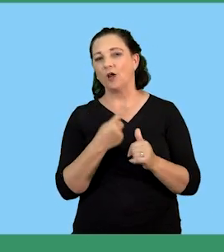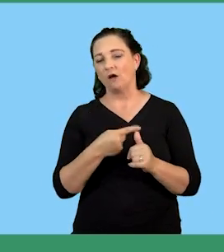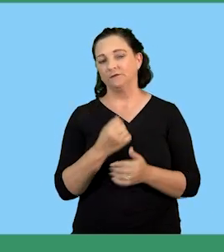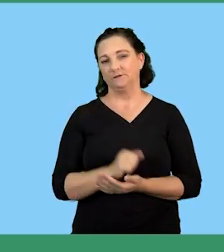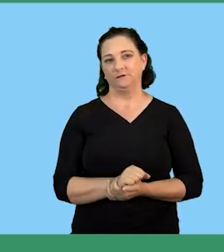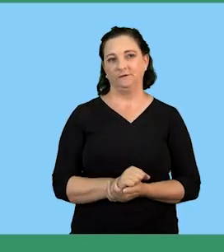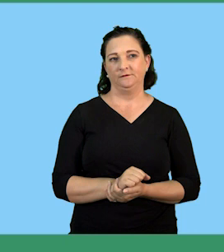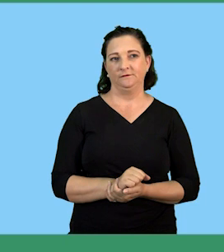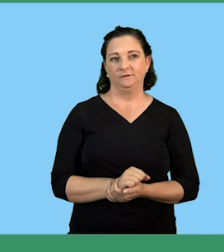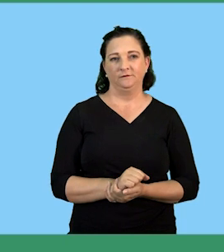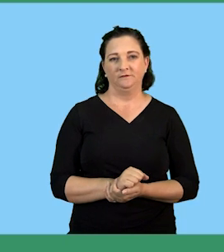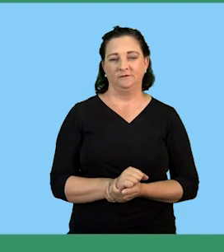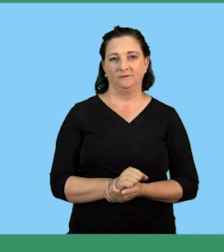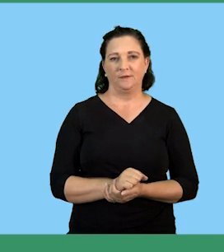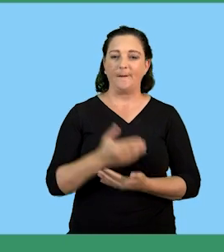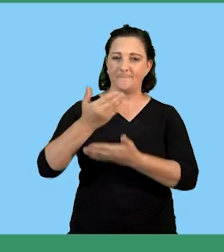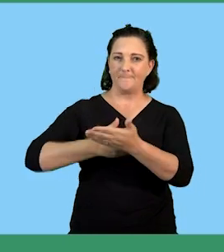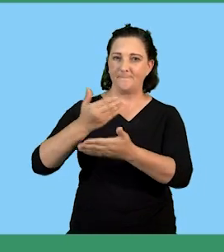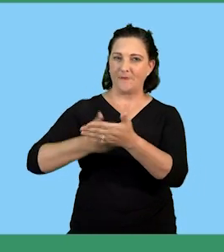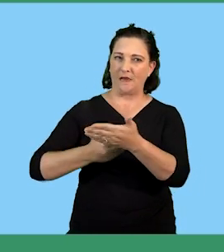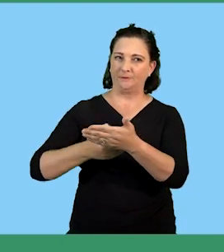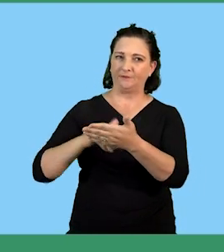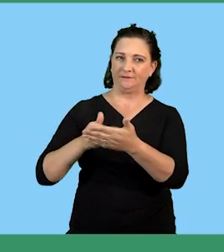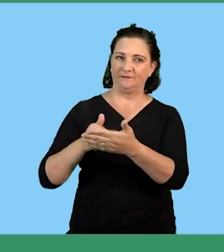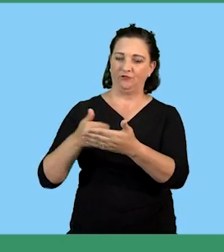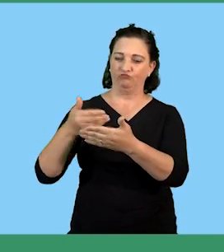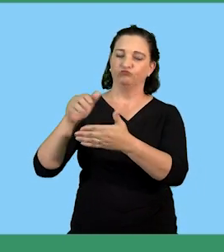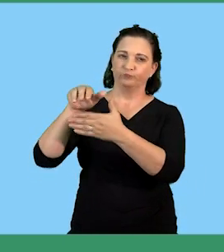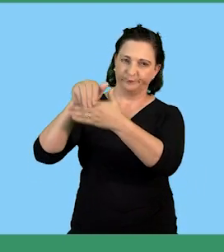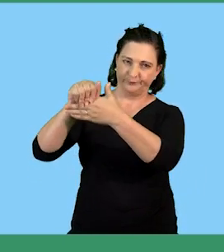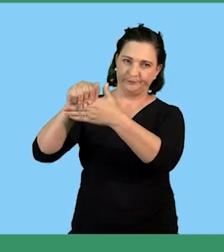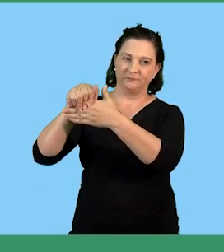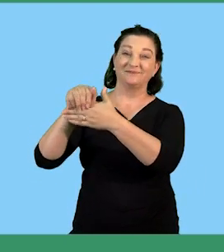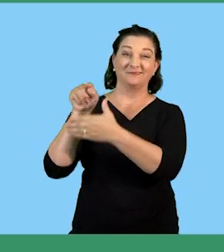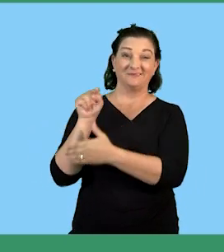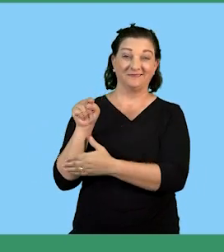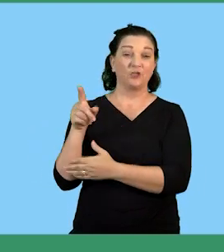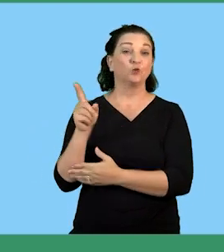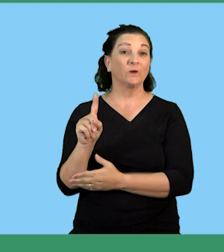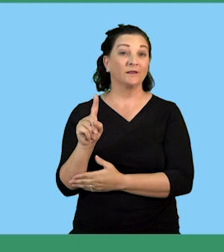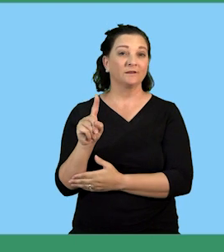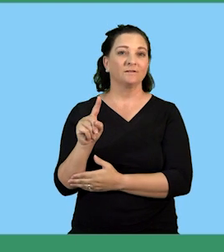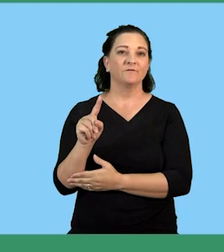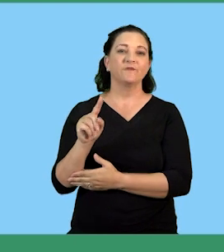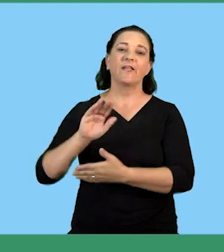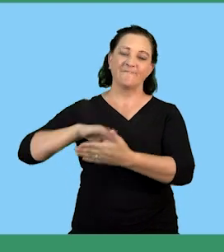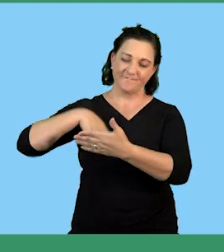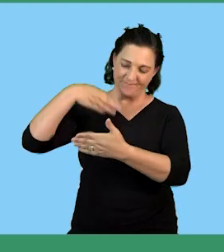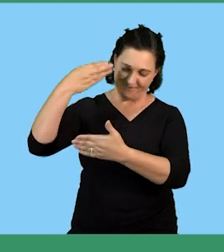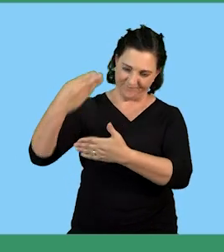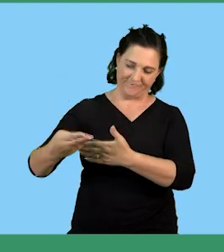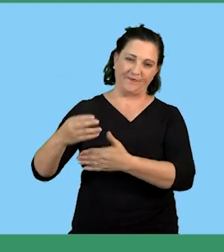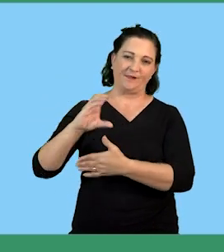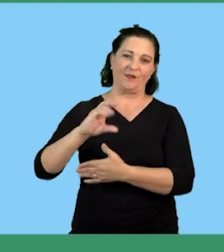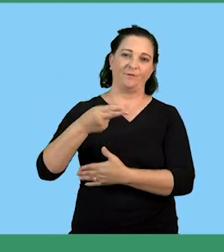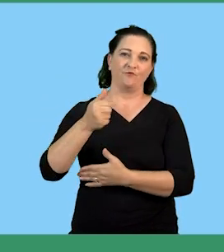the answer. The first one, a pad of paper sheets. What is this one? Yes, you are correct. This is a